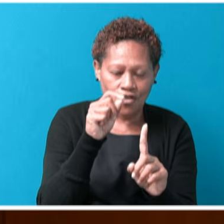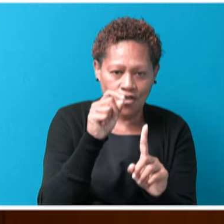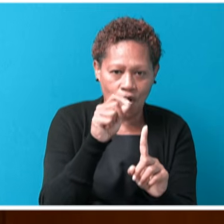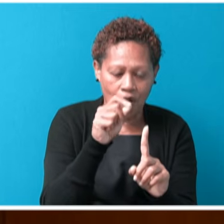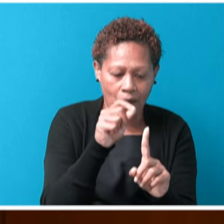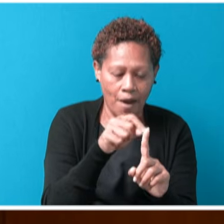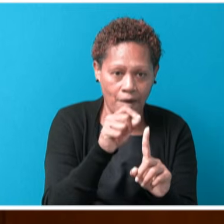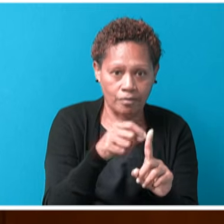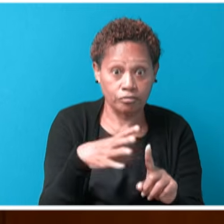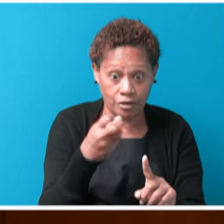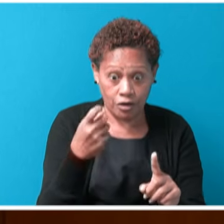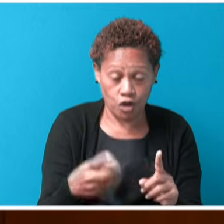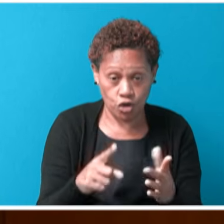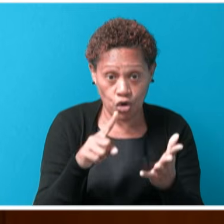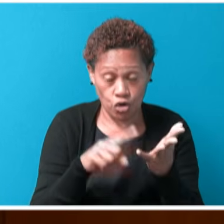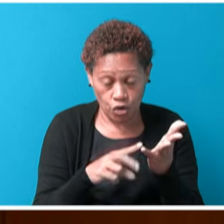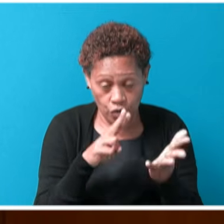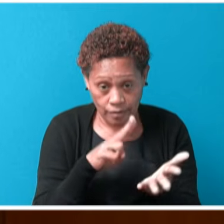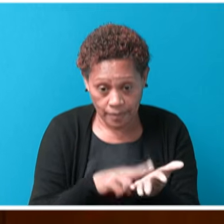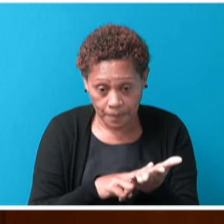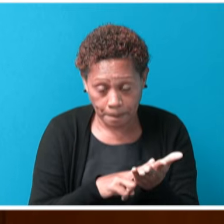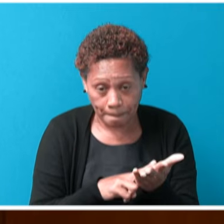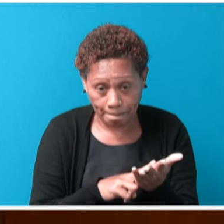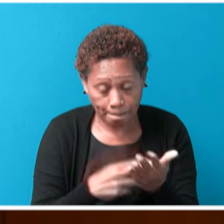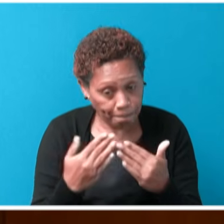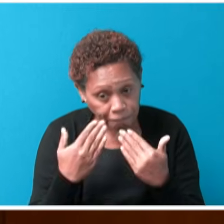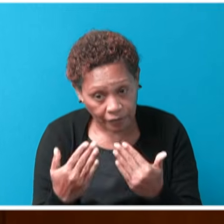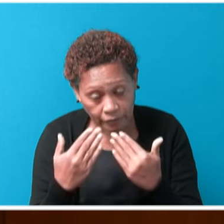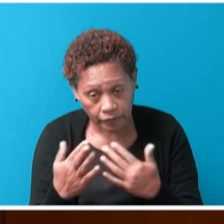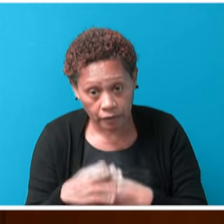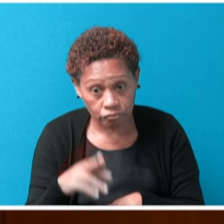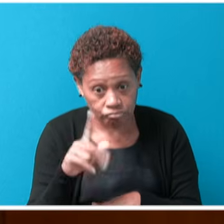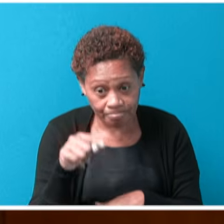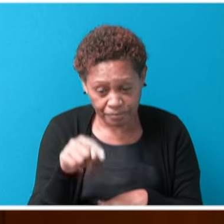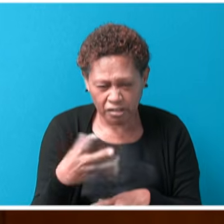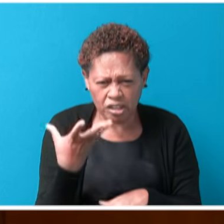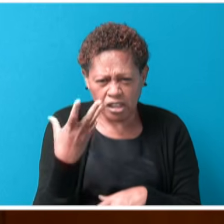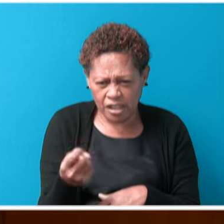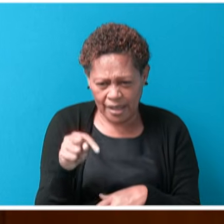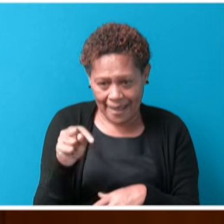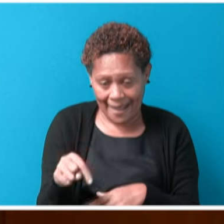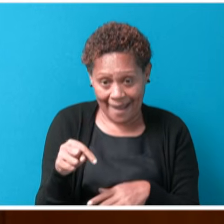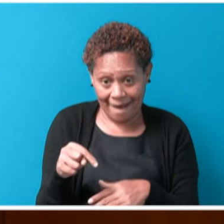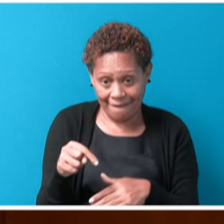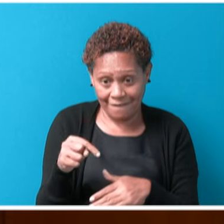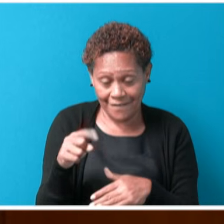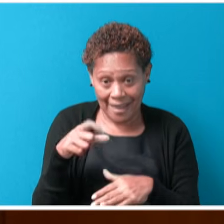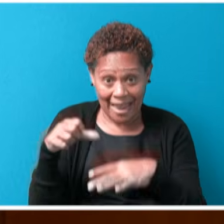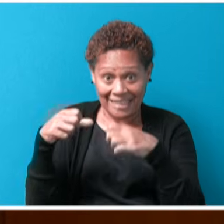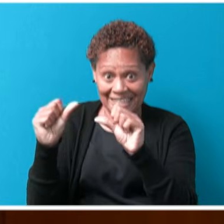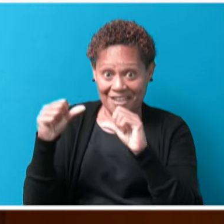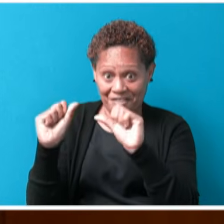the United States Deputy Secretary of State, which marked an important milestone in the strengthening